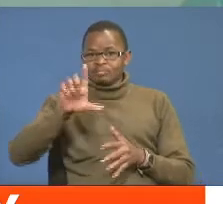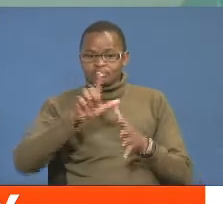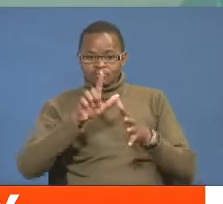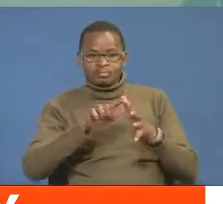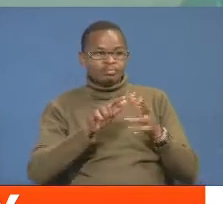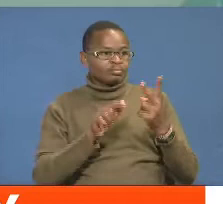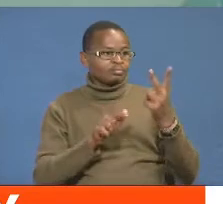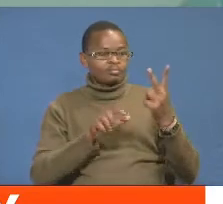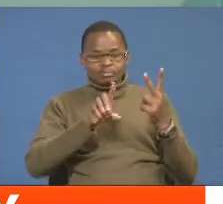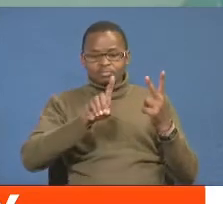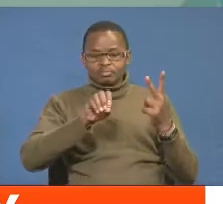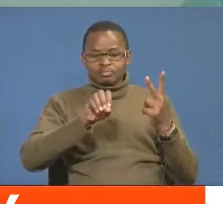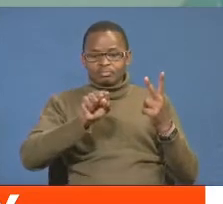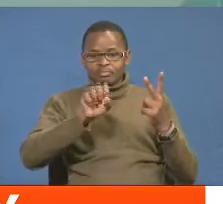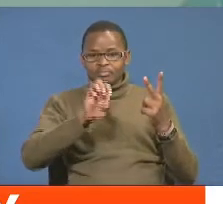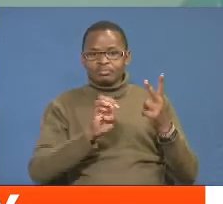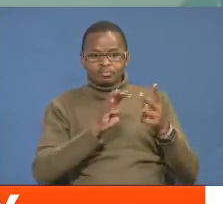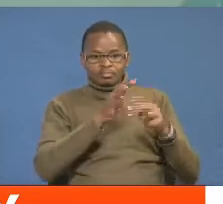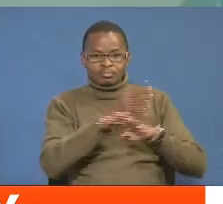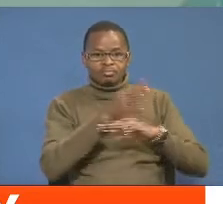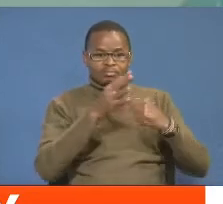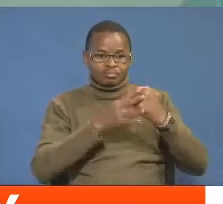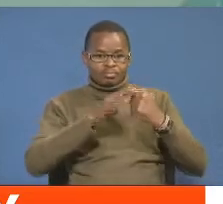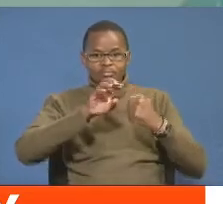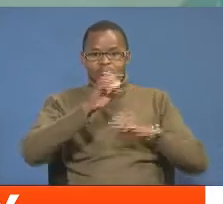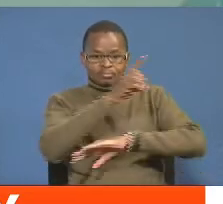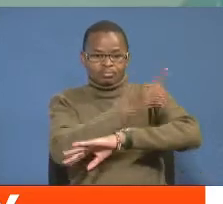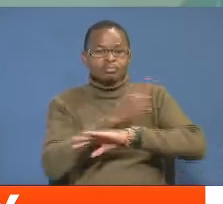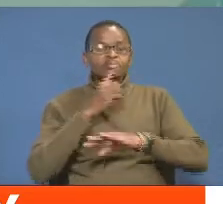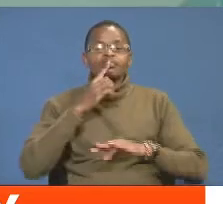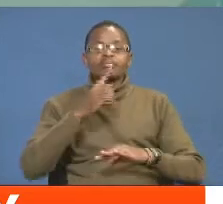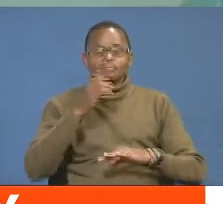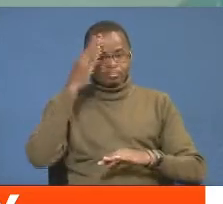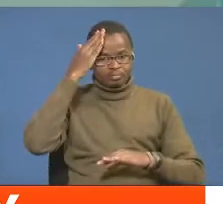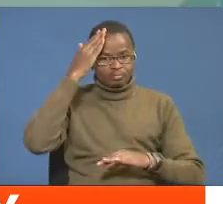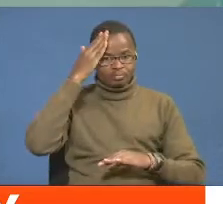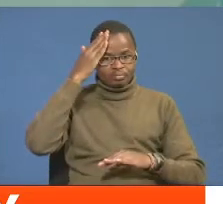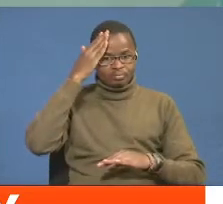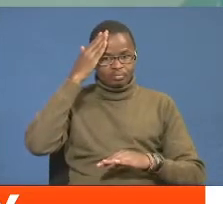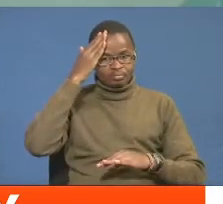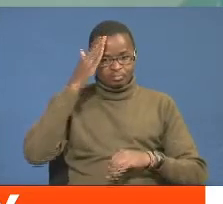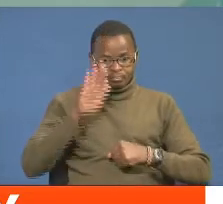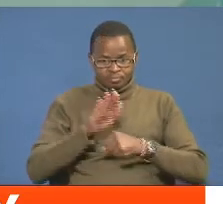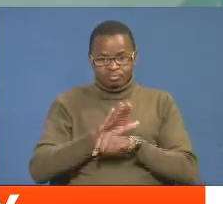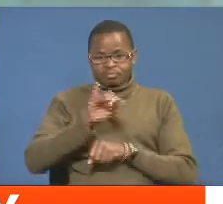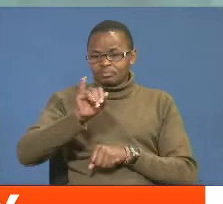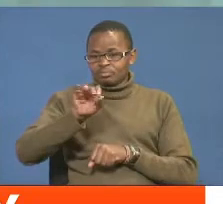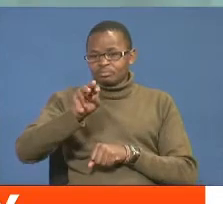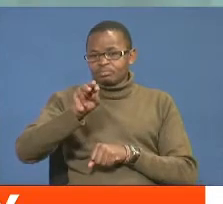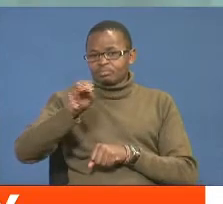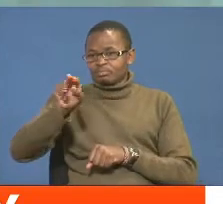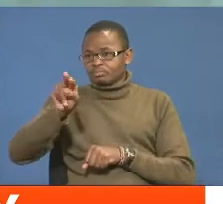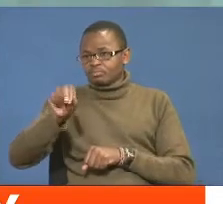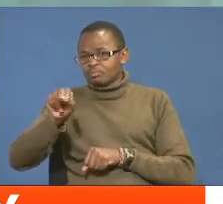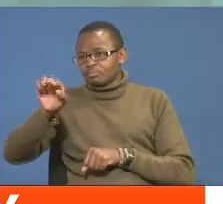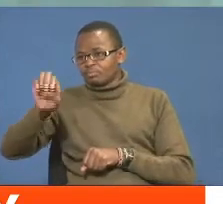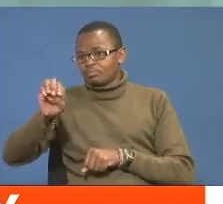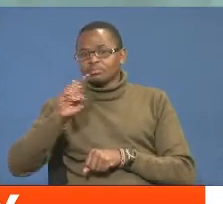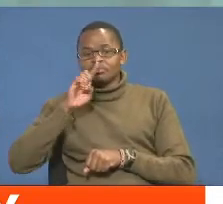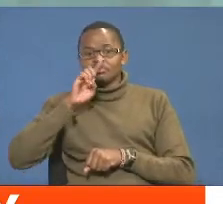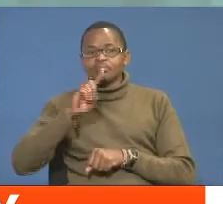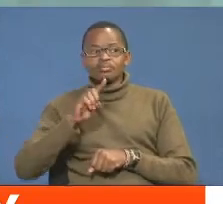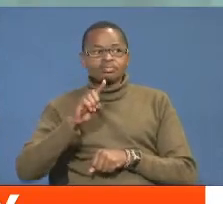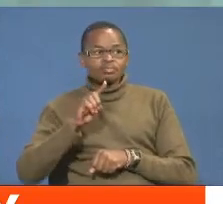after the second dose is now after 90 days is when somebody can say, you know, I'm fully immune to the virus. Still on